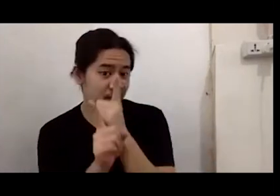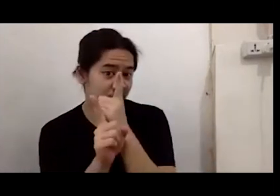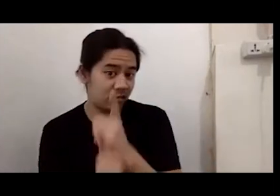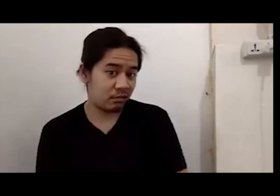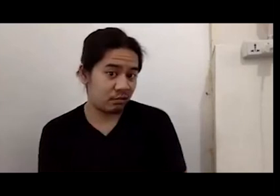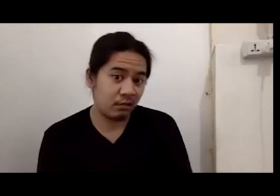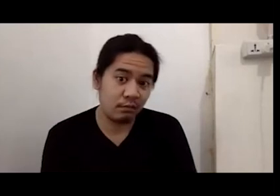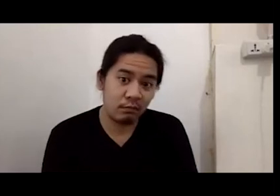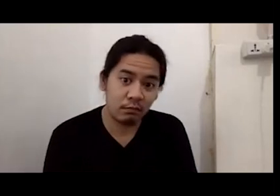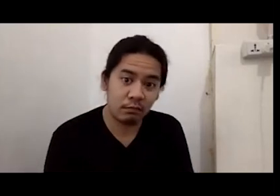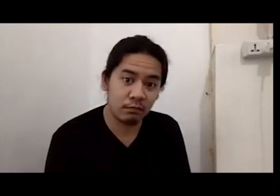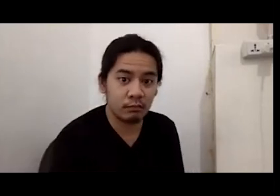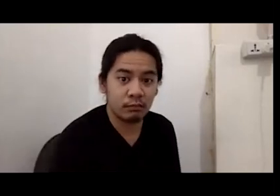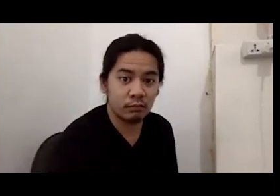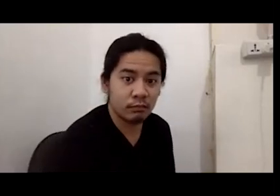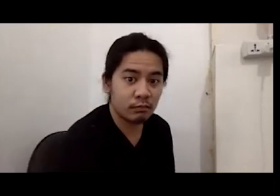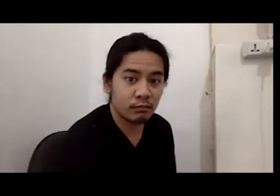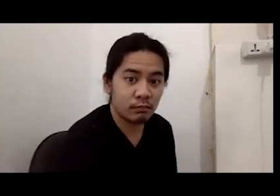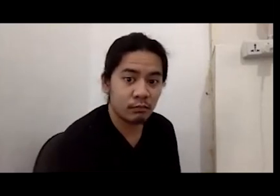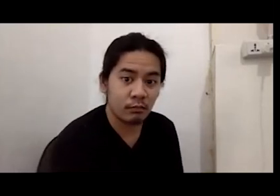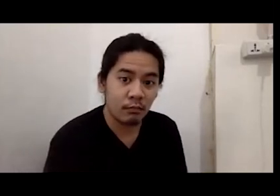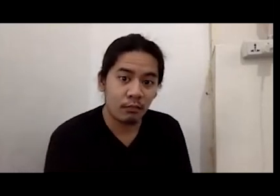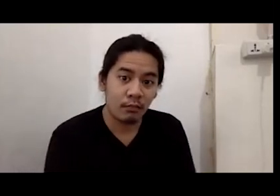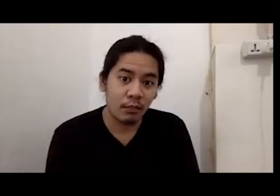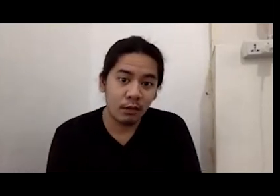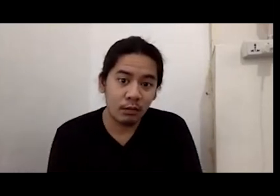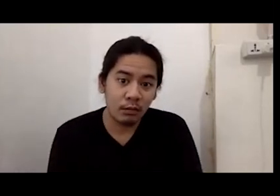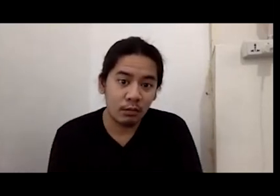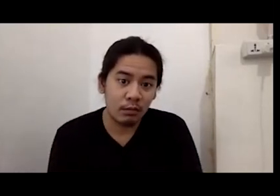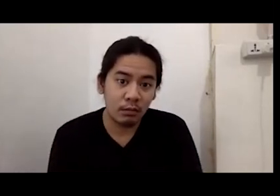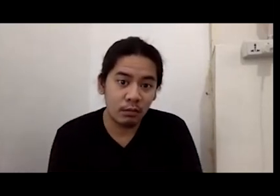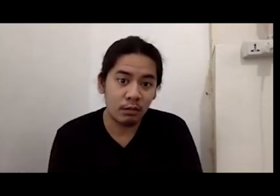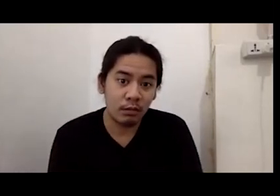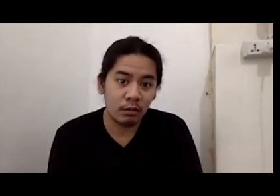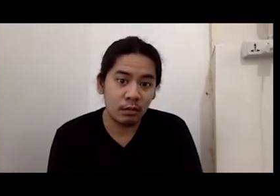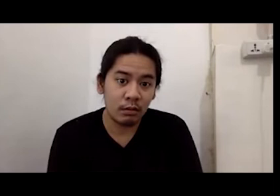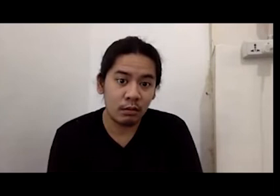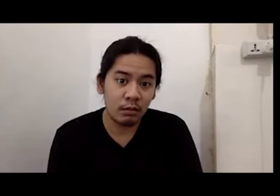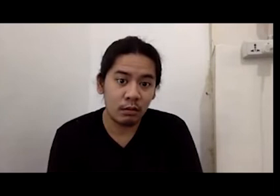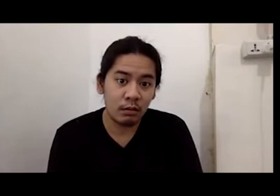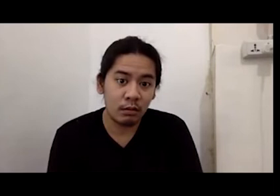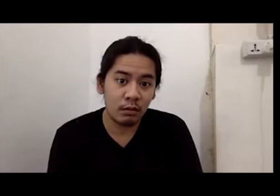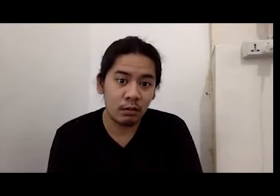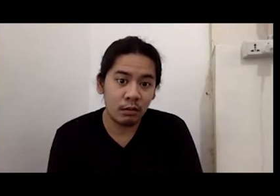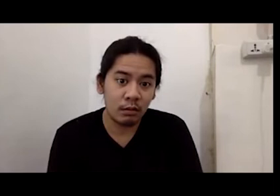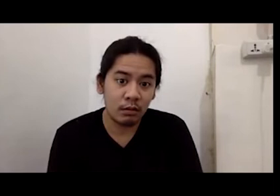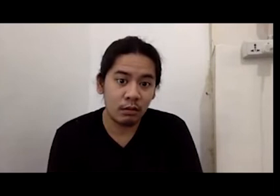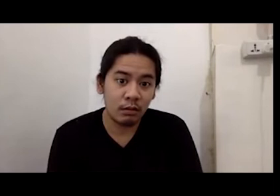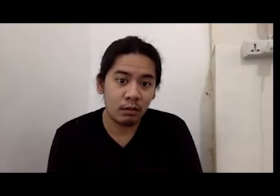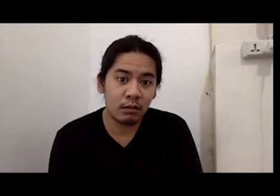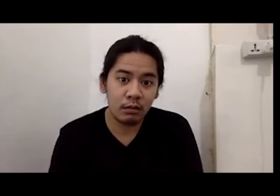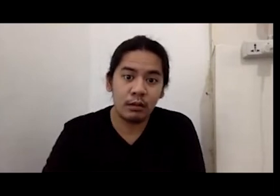But in the original question about having family members, wouldn't the have still